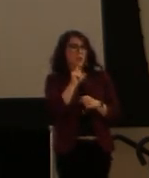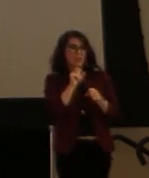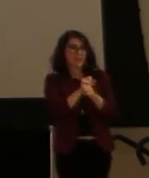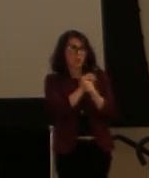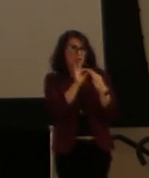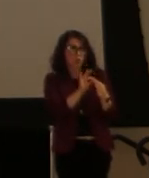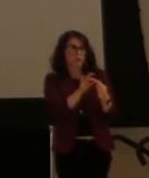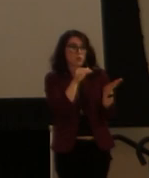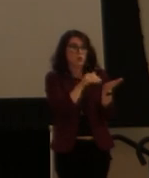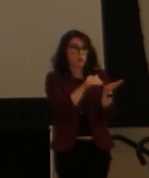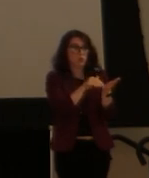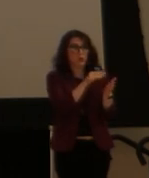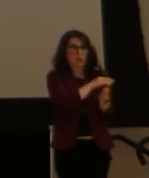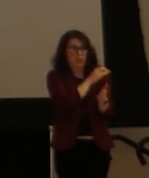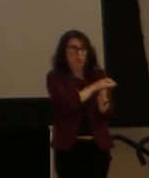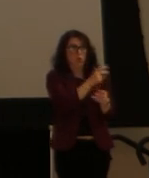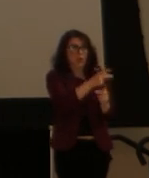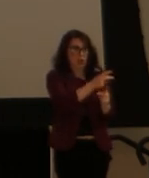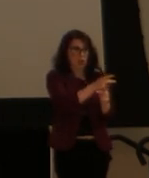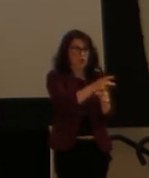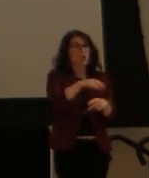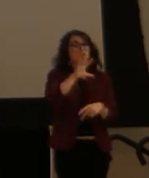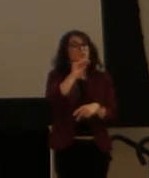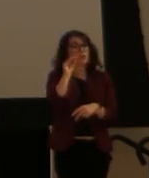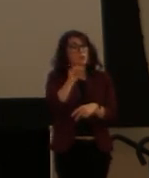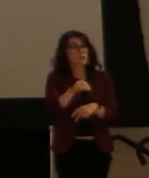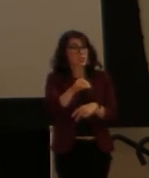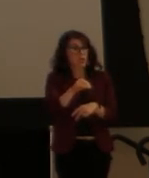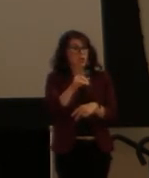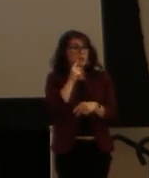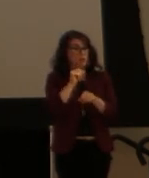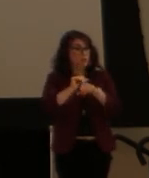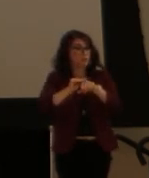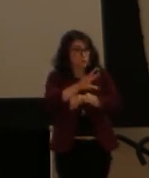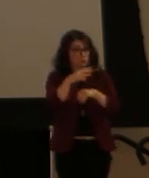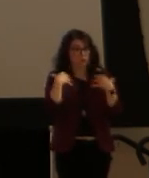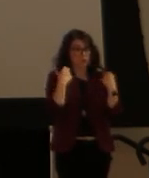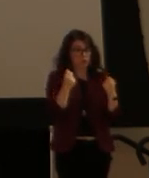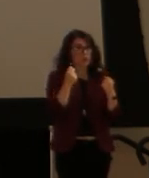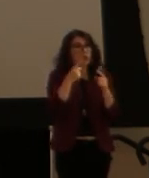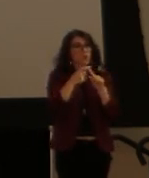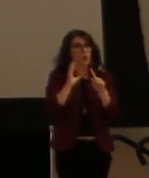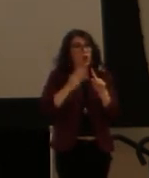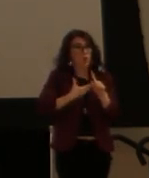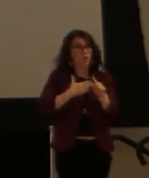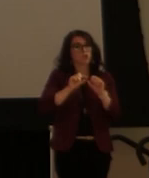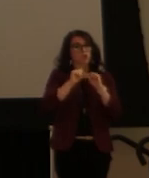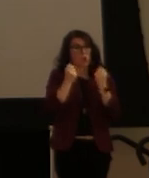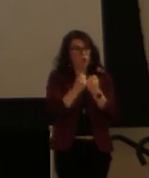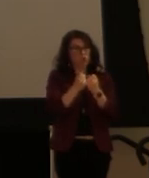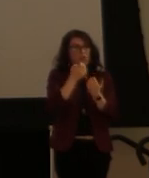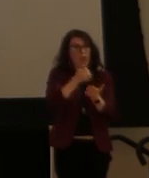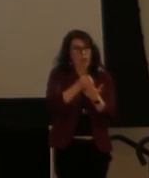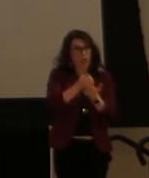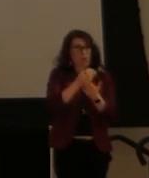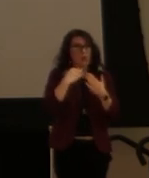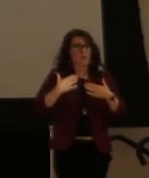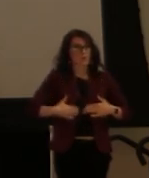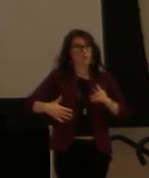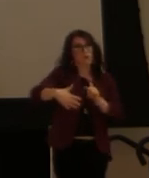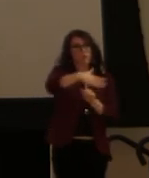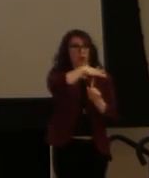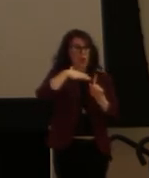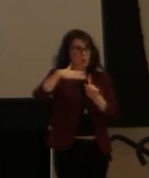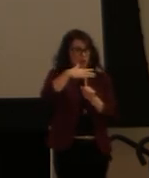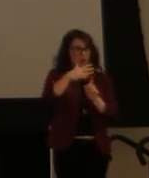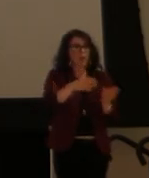care. 50% is attributed to our social, economic, and physical environment combined, and then 30% to our health